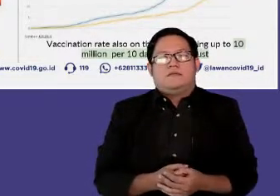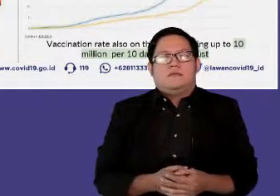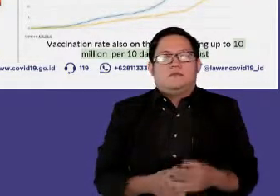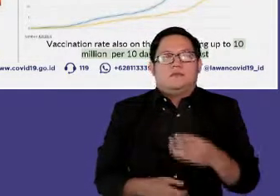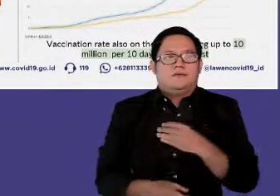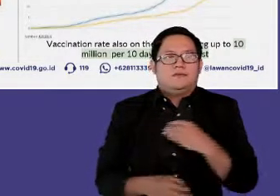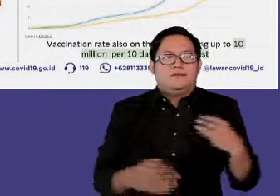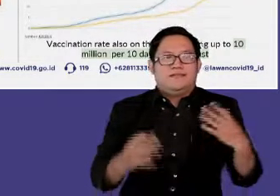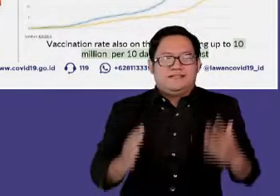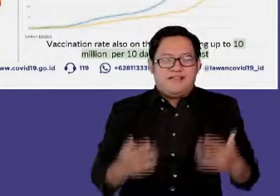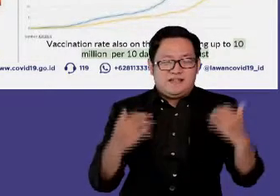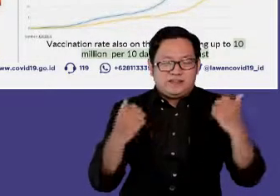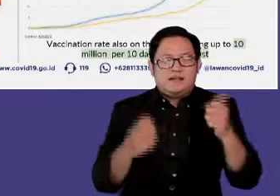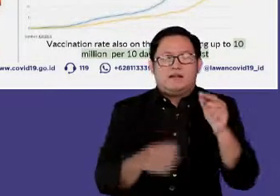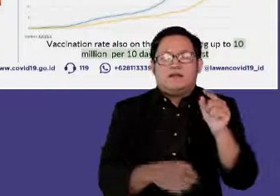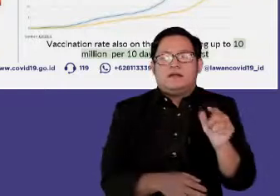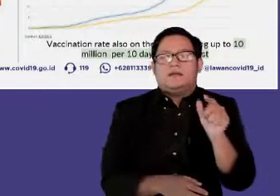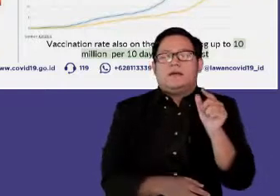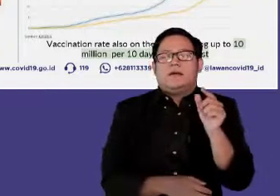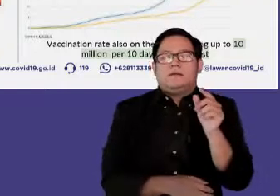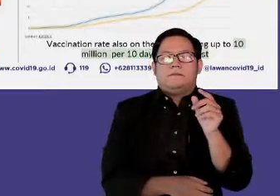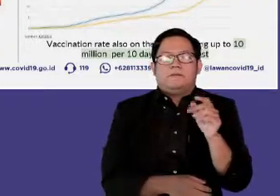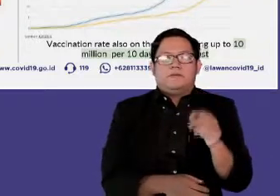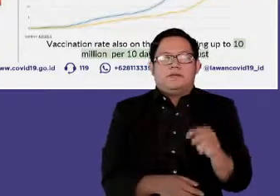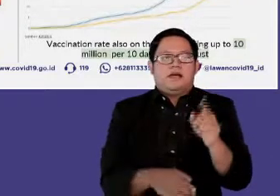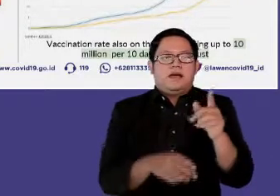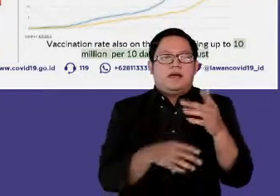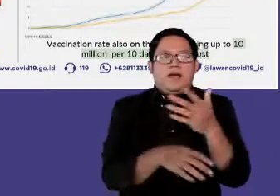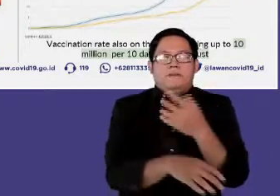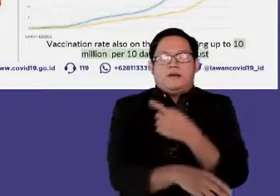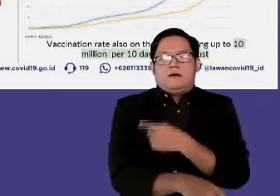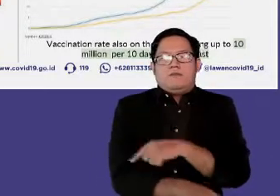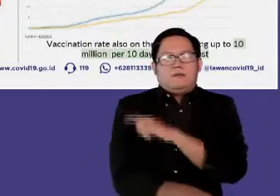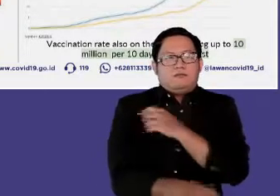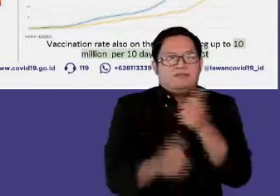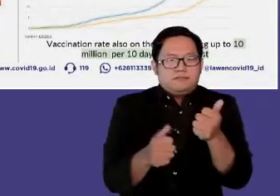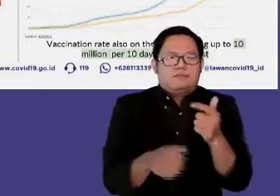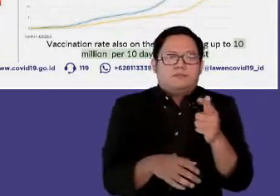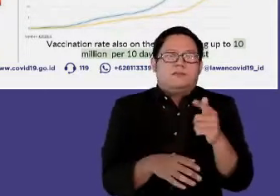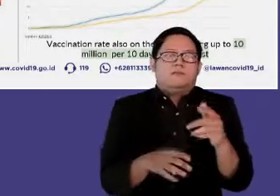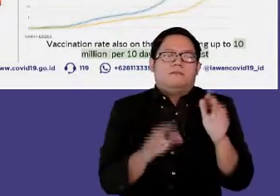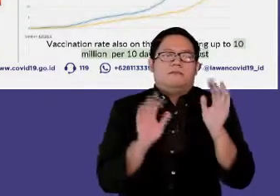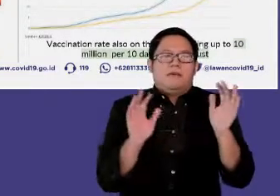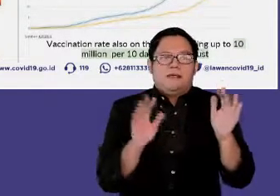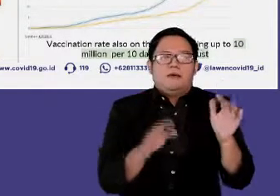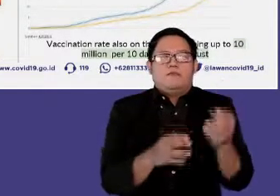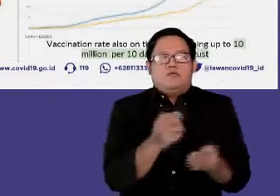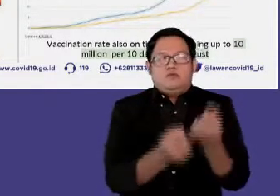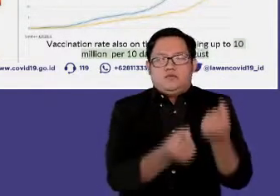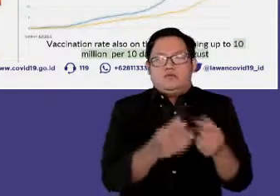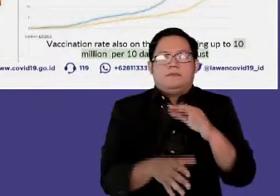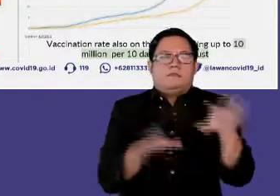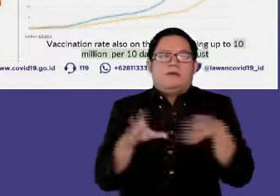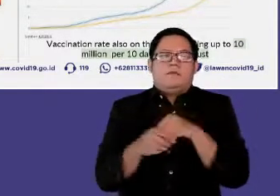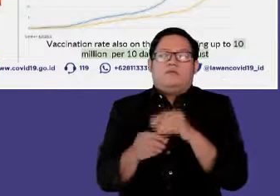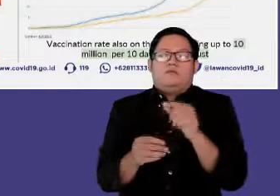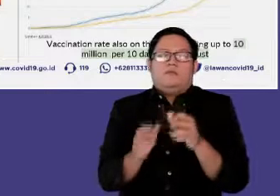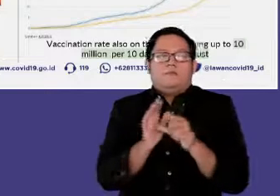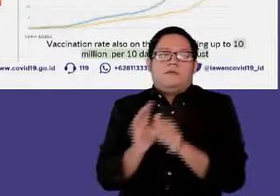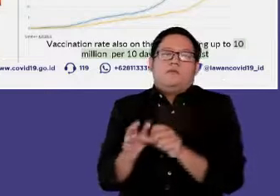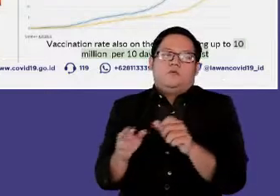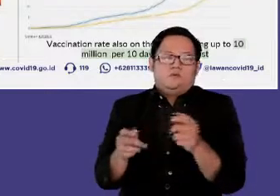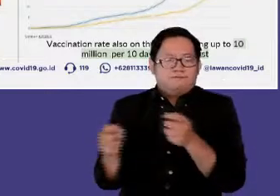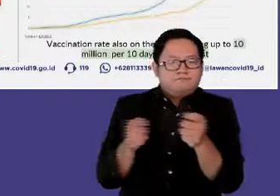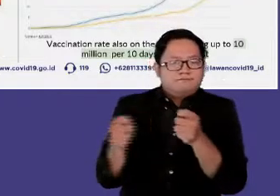have not tested for the competence exams also joined in with the supervision of a senior nurses.